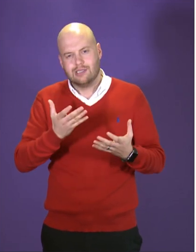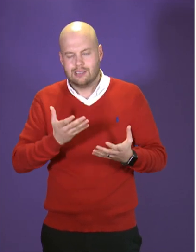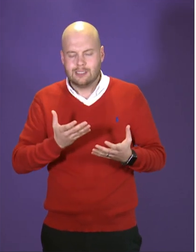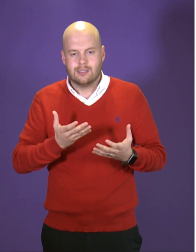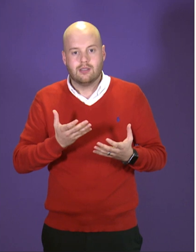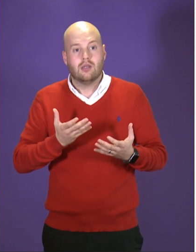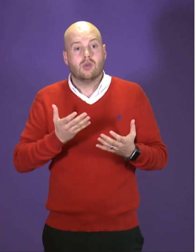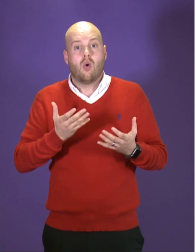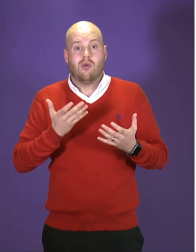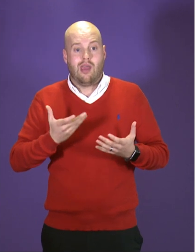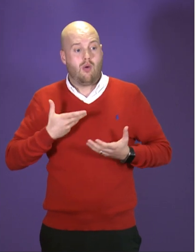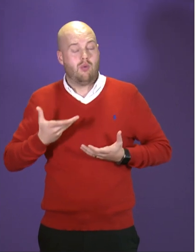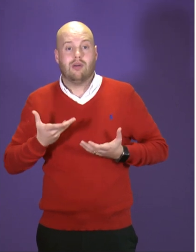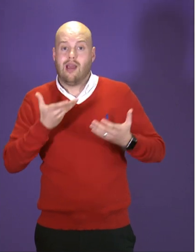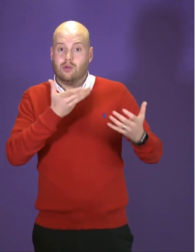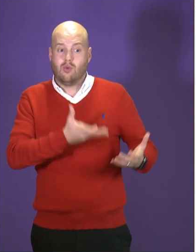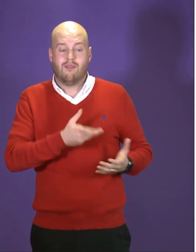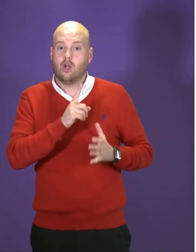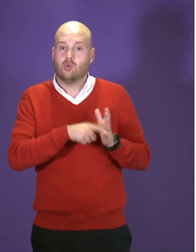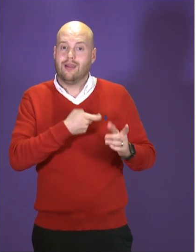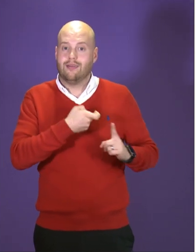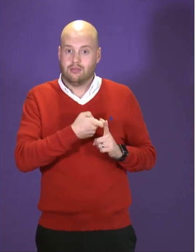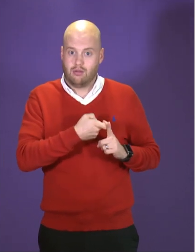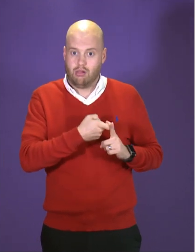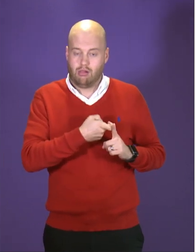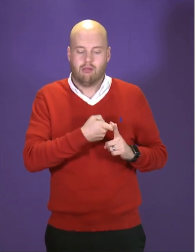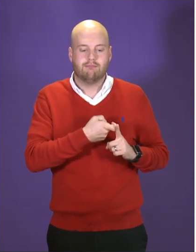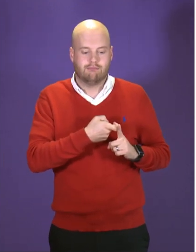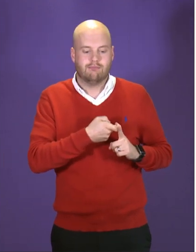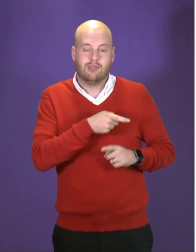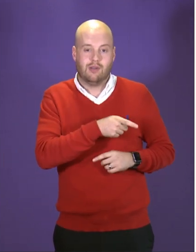you all? I'm going to hand over, if I can, again to Joanne Kendall to